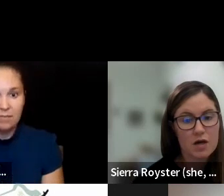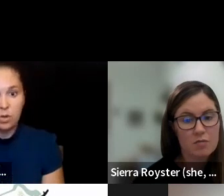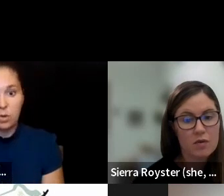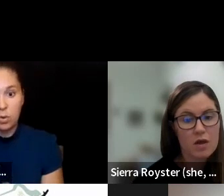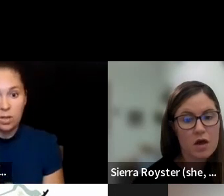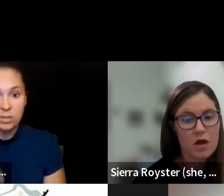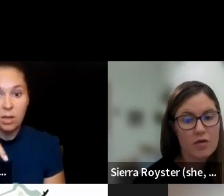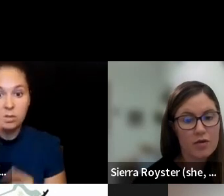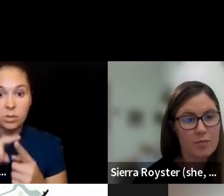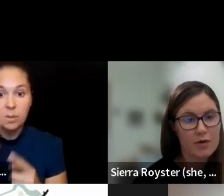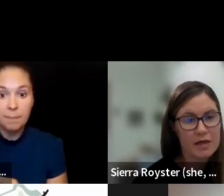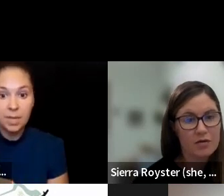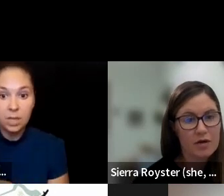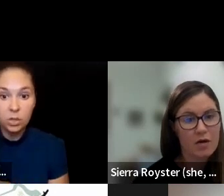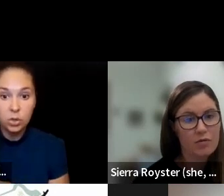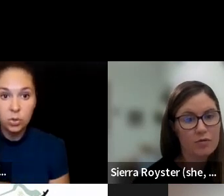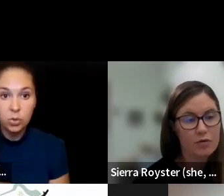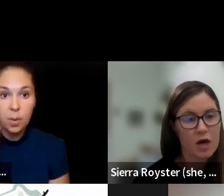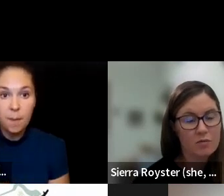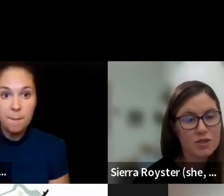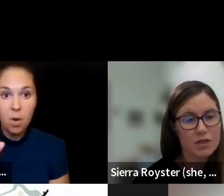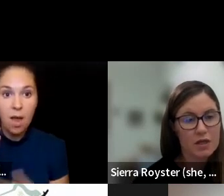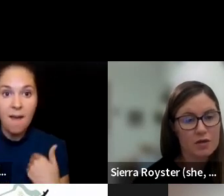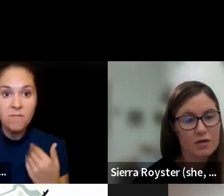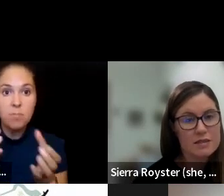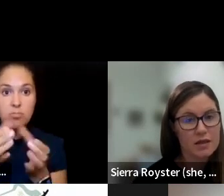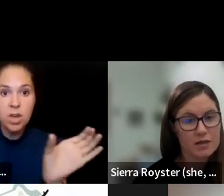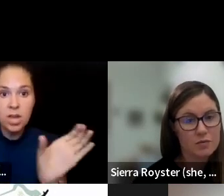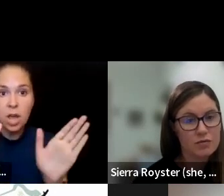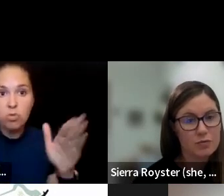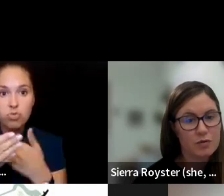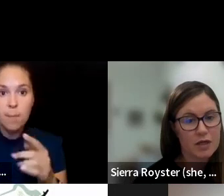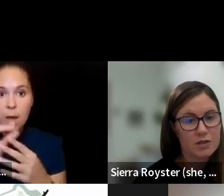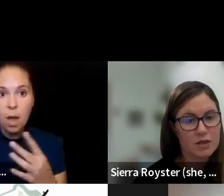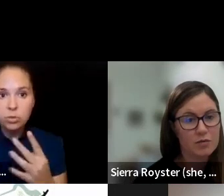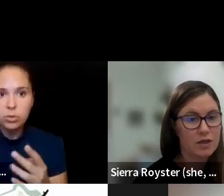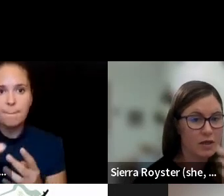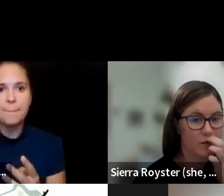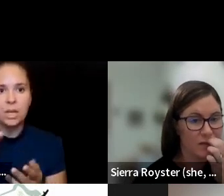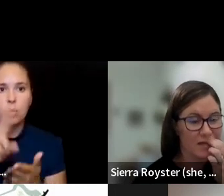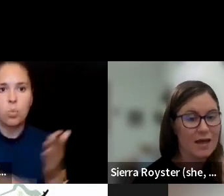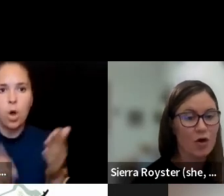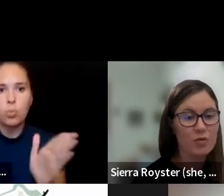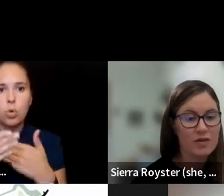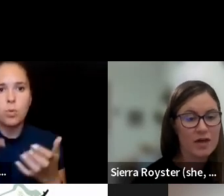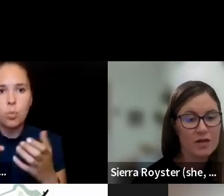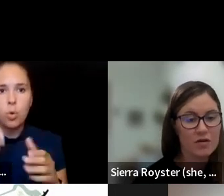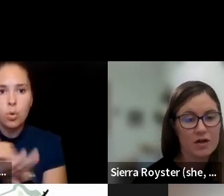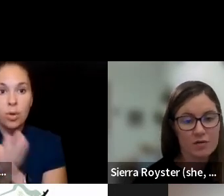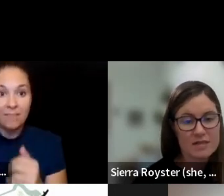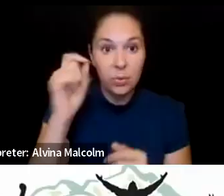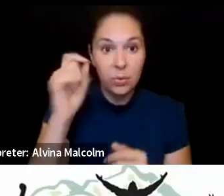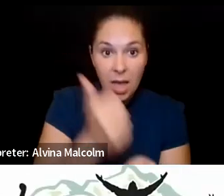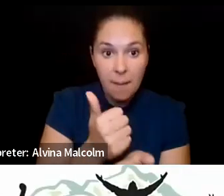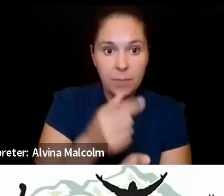there's the breakout room option, and you can select which room you would like to go in. If you would need help with that, y'all